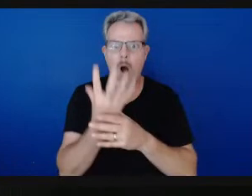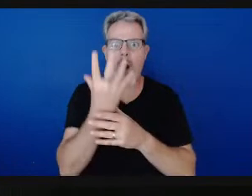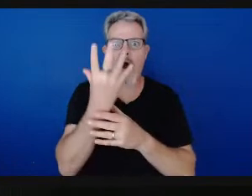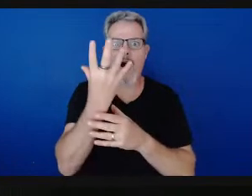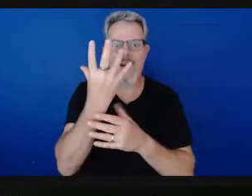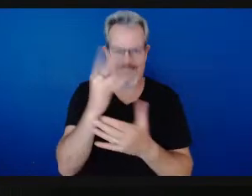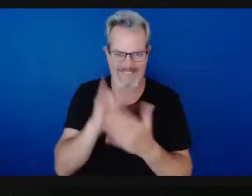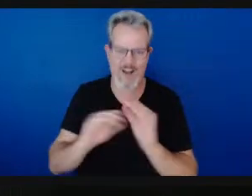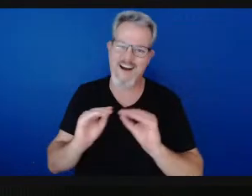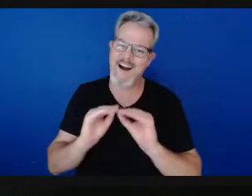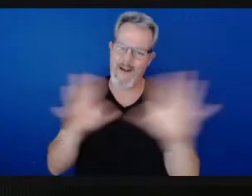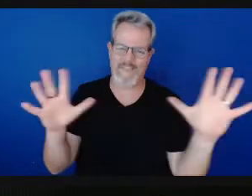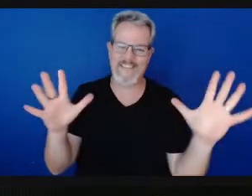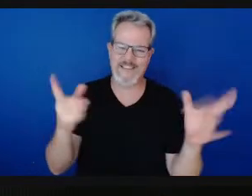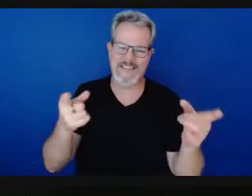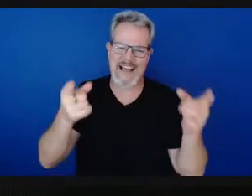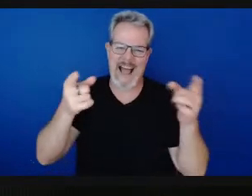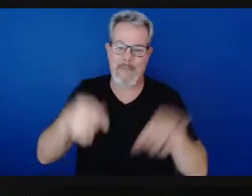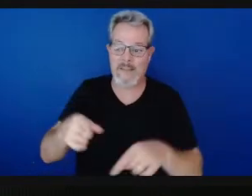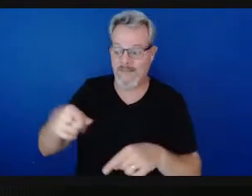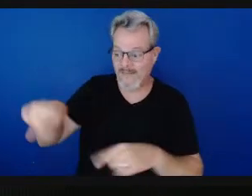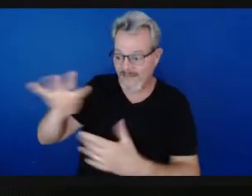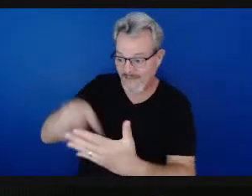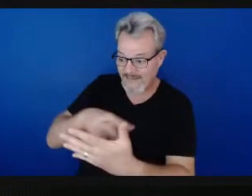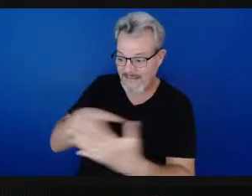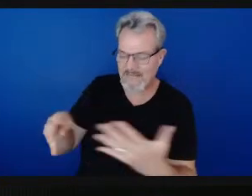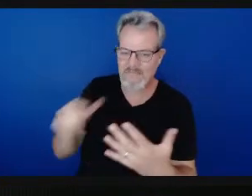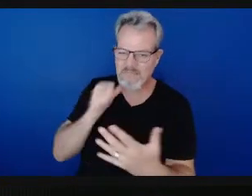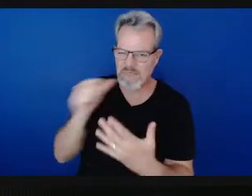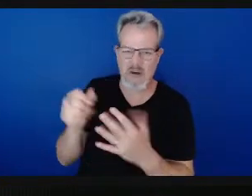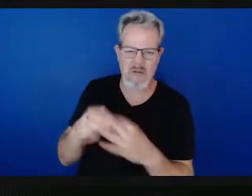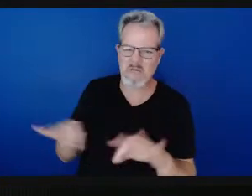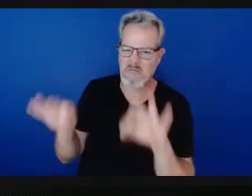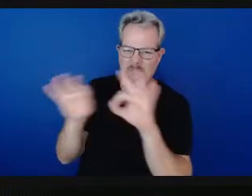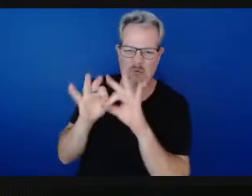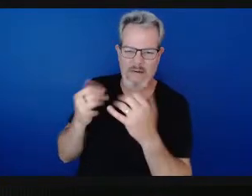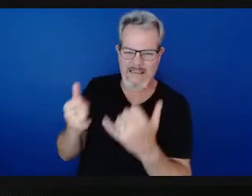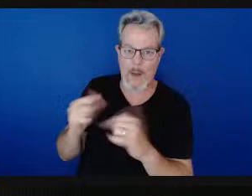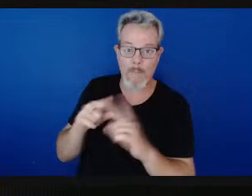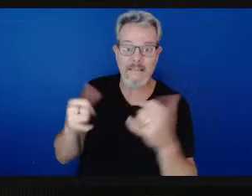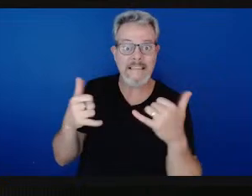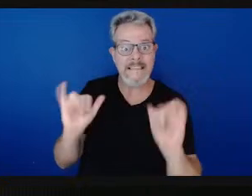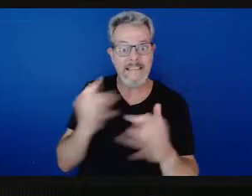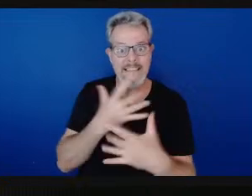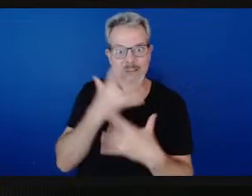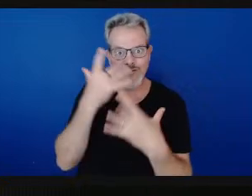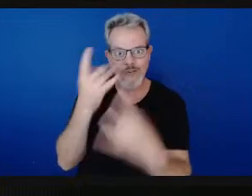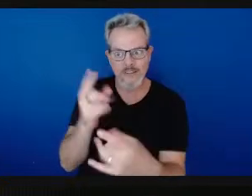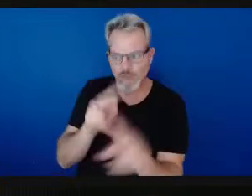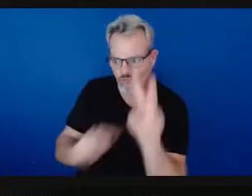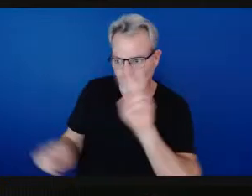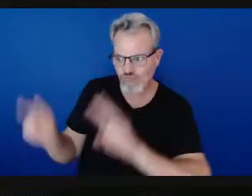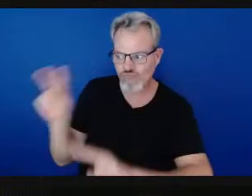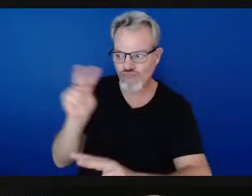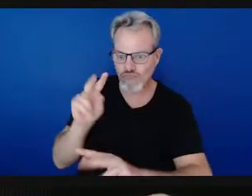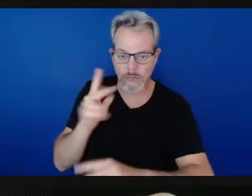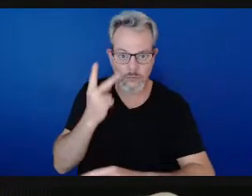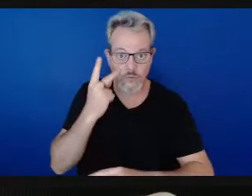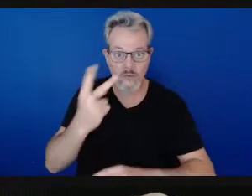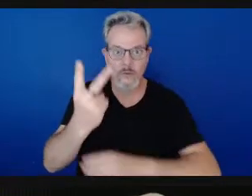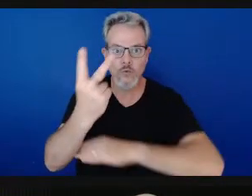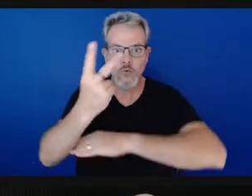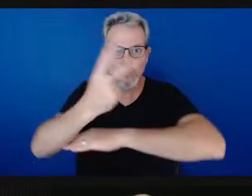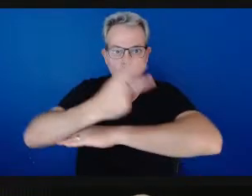are a little bit less crucial to us, but they're still interesting to track. So we can see the 2 days ground tilt